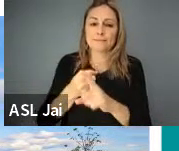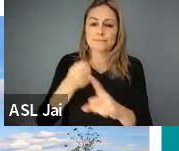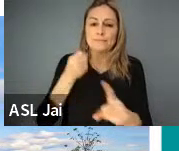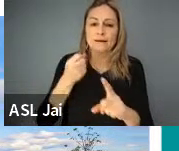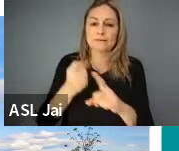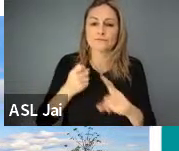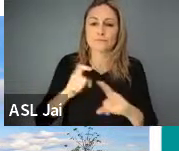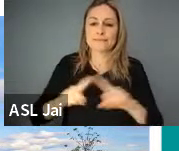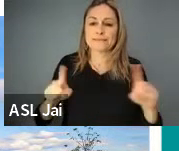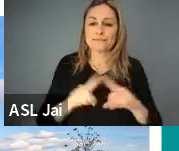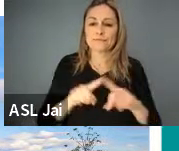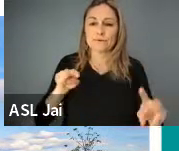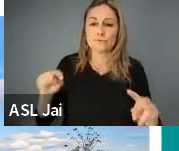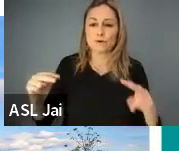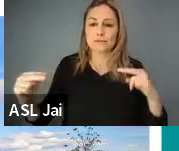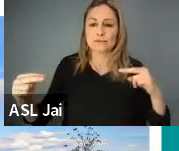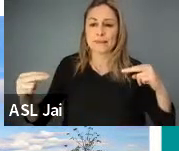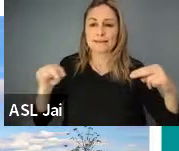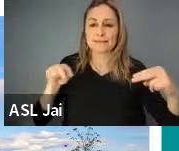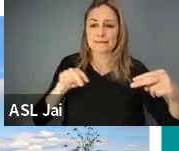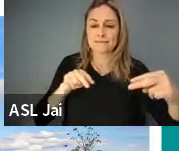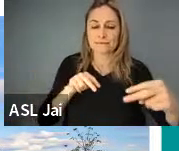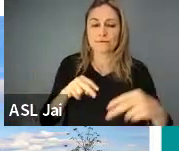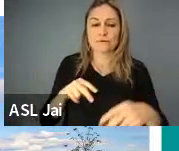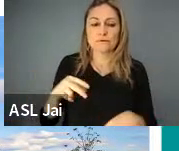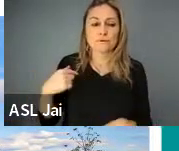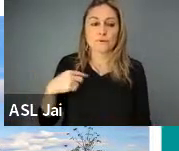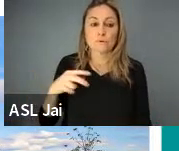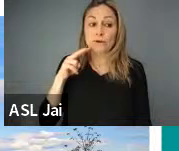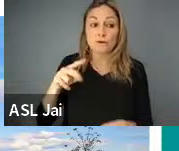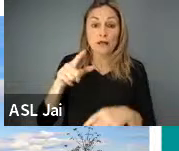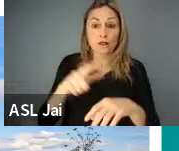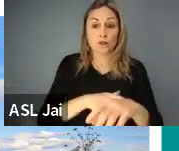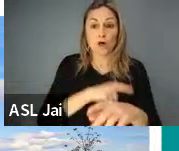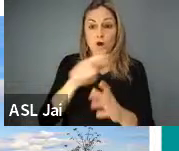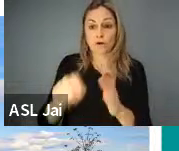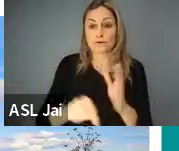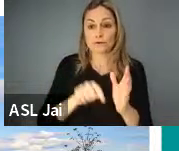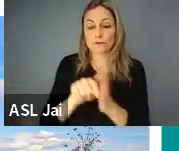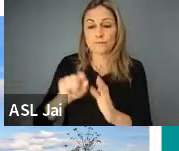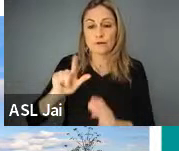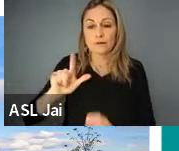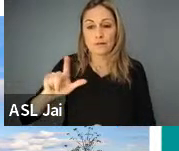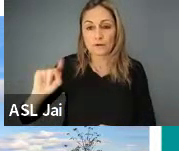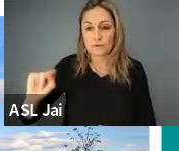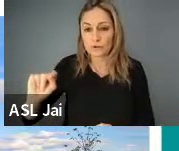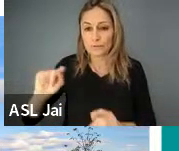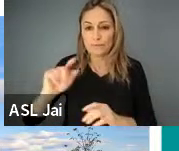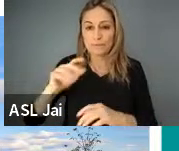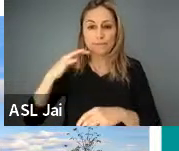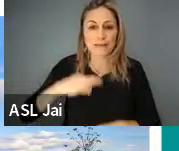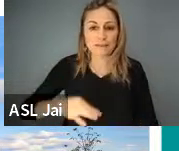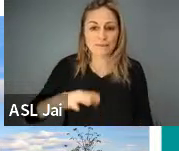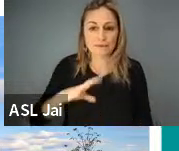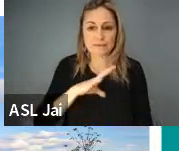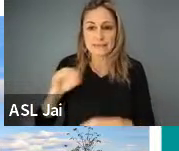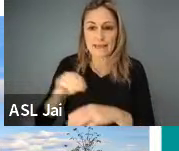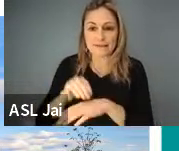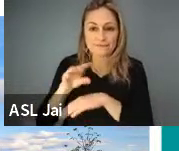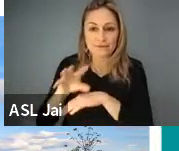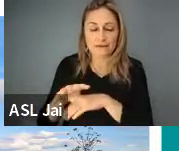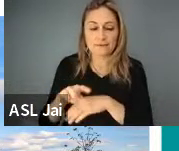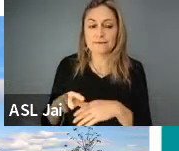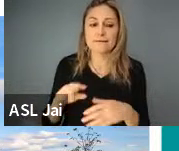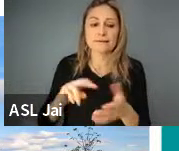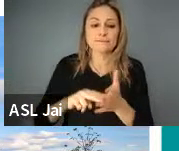of perspectives. We look at long-term benefits and effects. That's like after